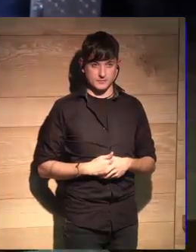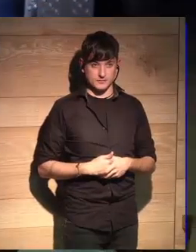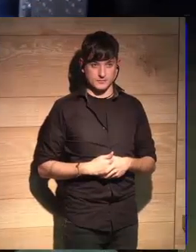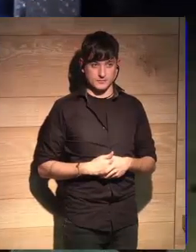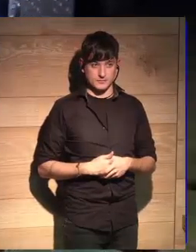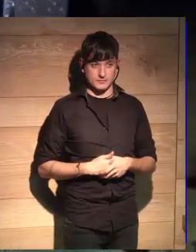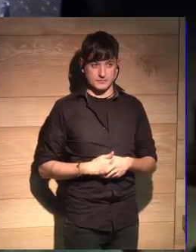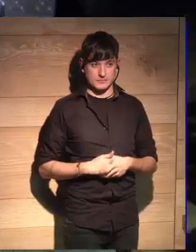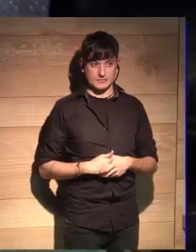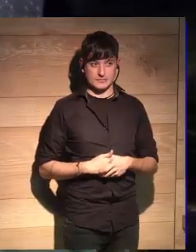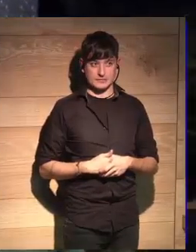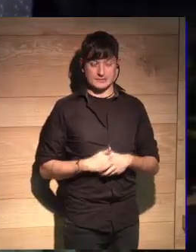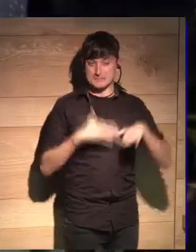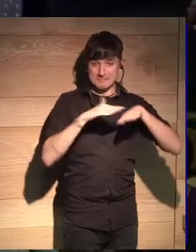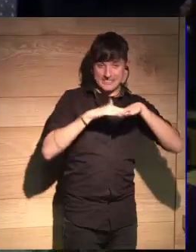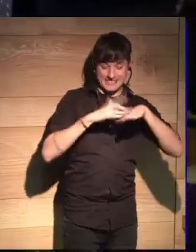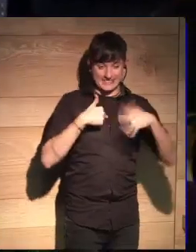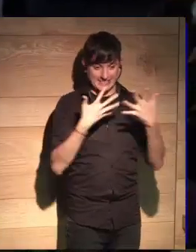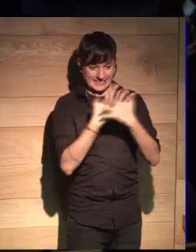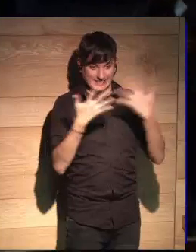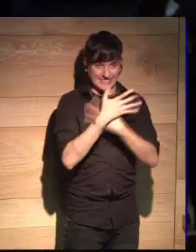Excuse me, my Spanglish.